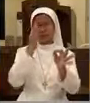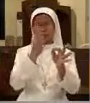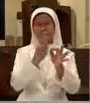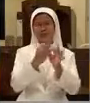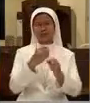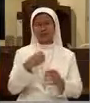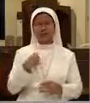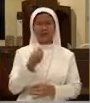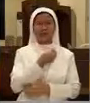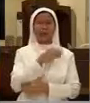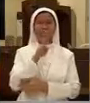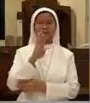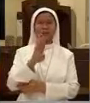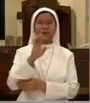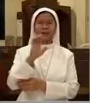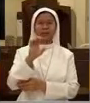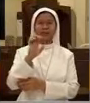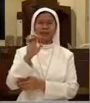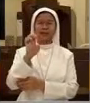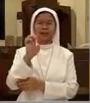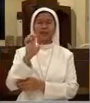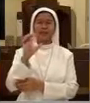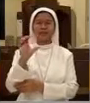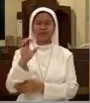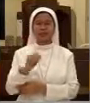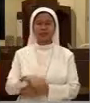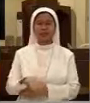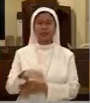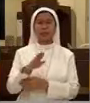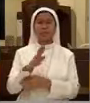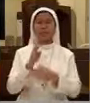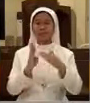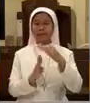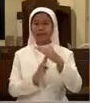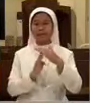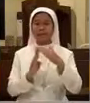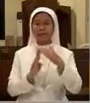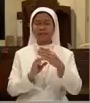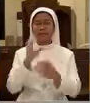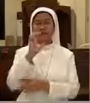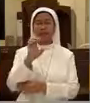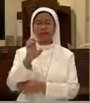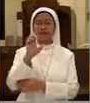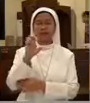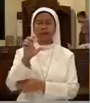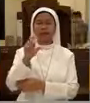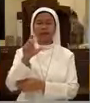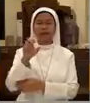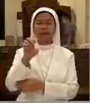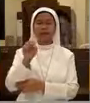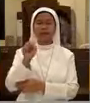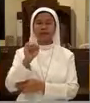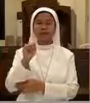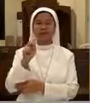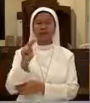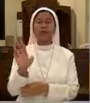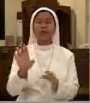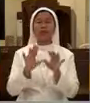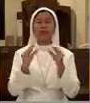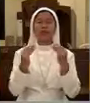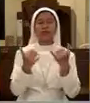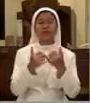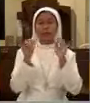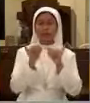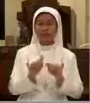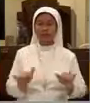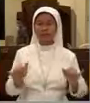Our BECs, our small Christian communities, that should be also a place like a